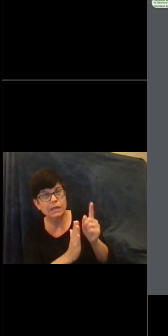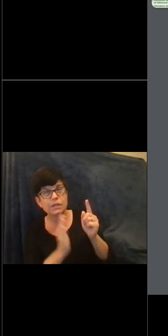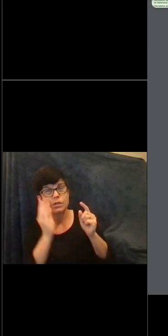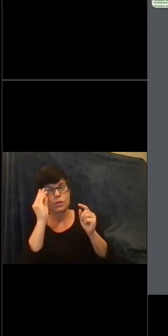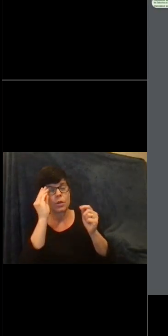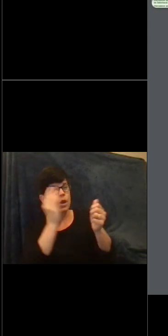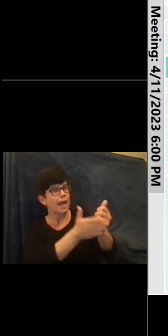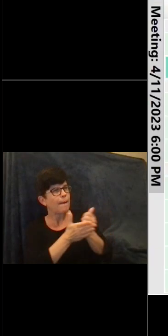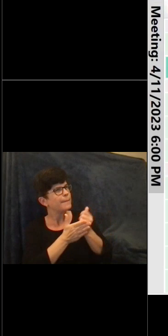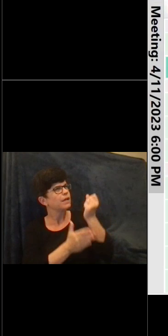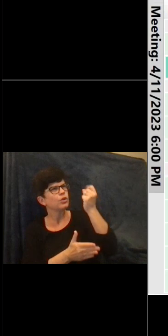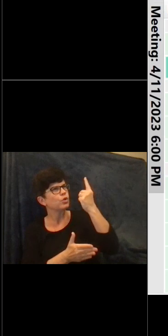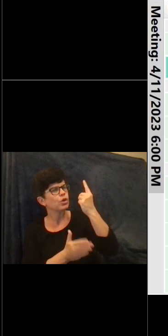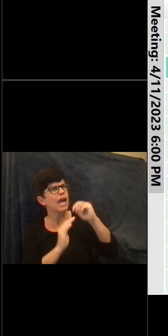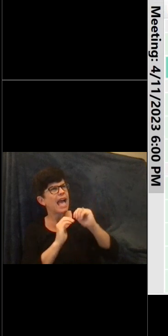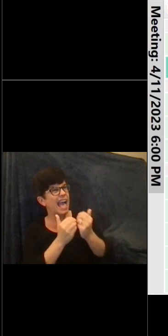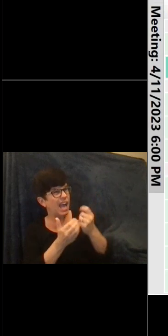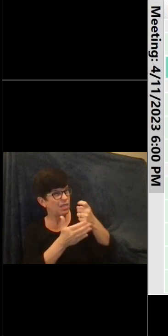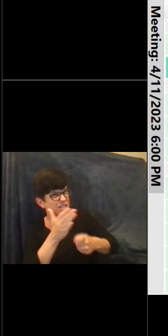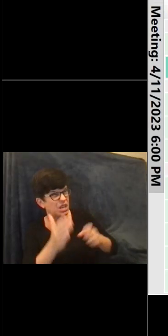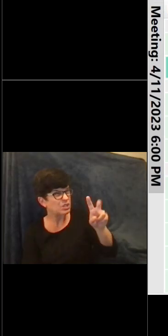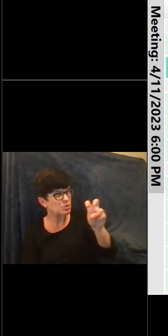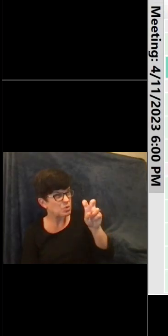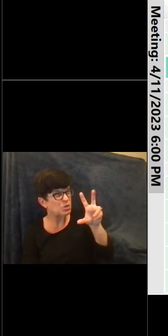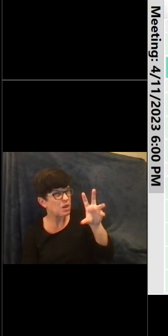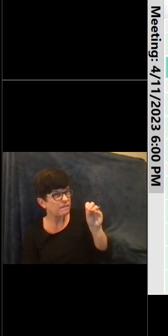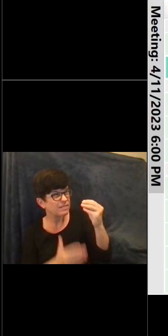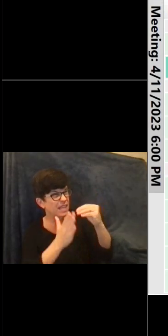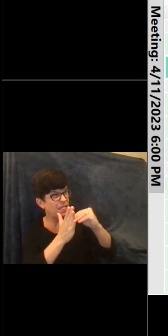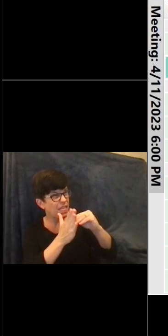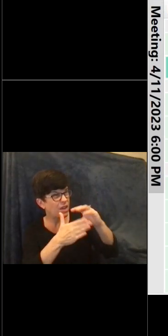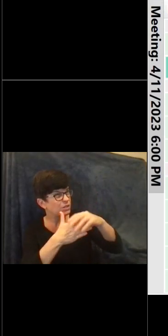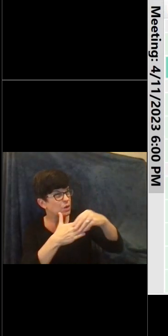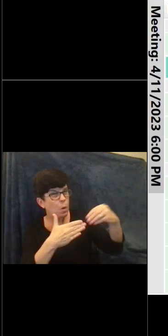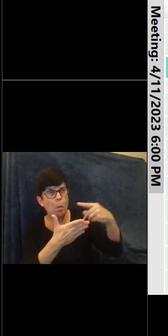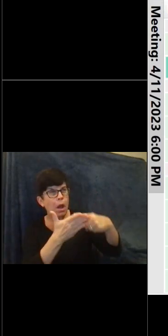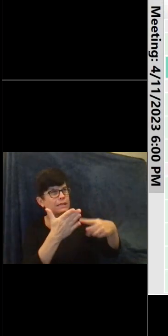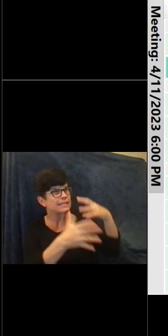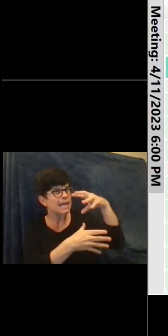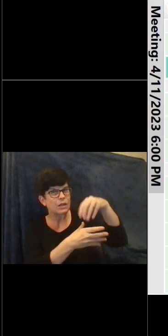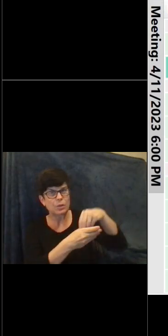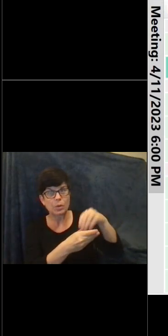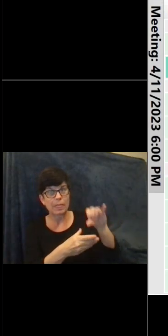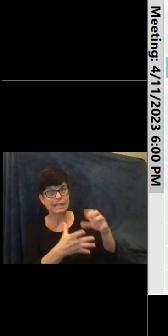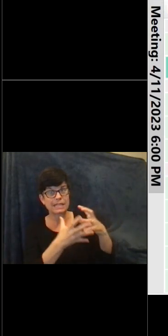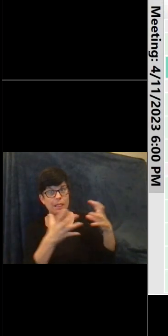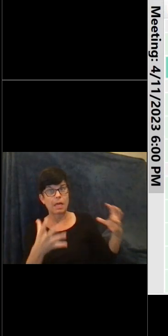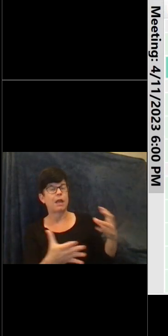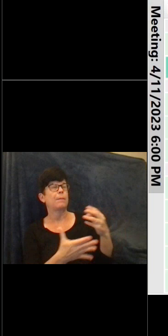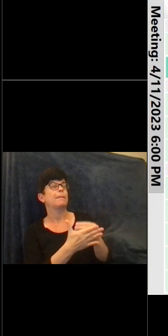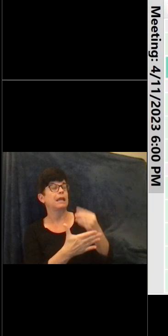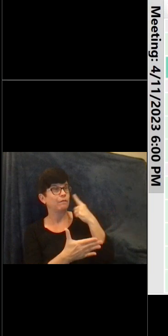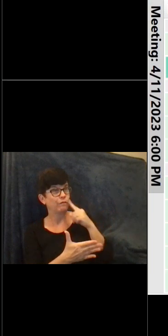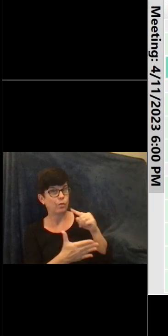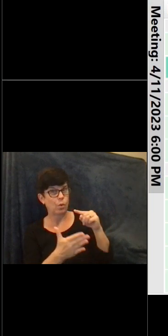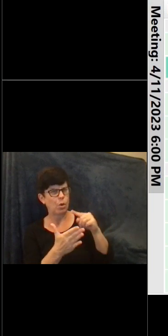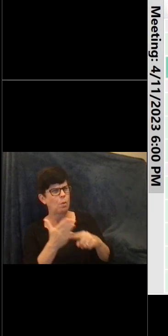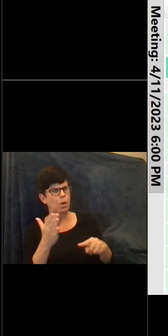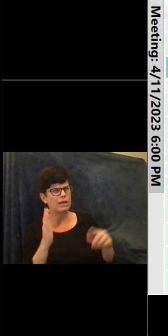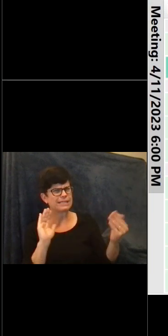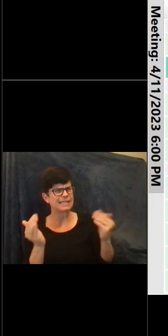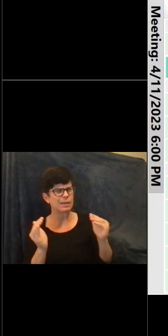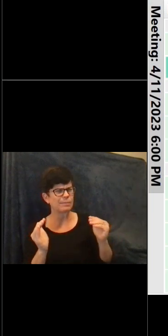me understand how this costs $250,000? What does that entail? Because that's a lot of money. Sure. For what sounds like